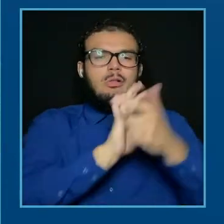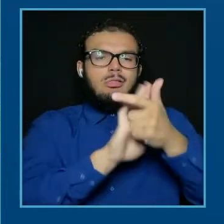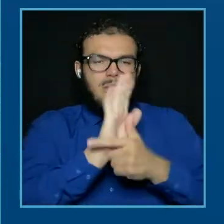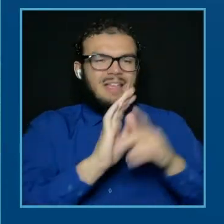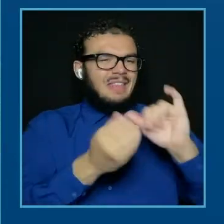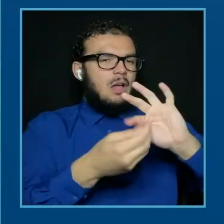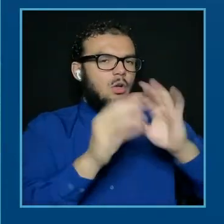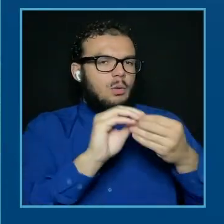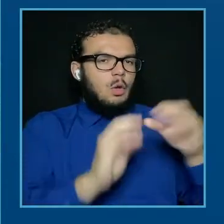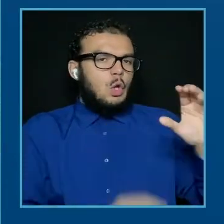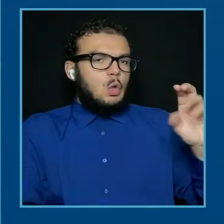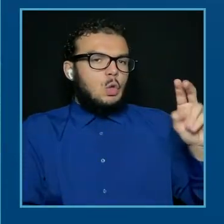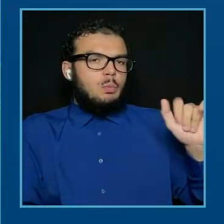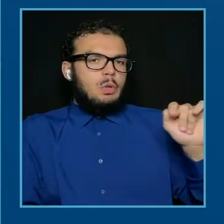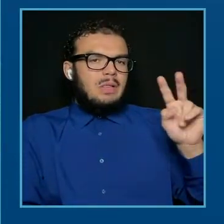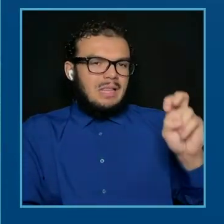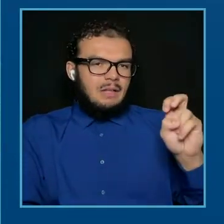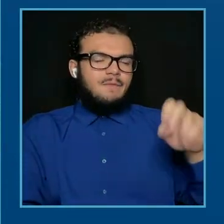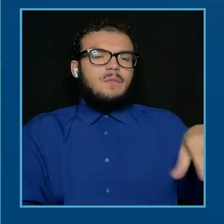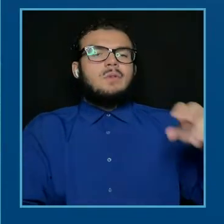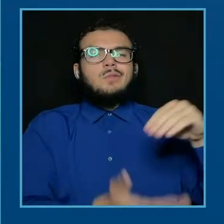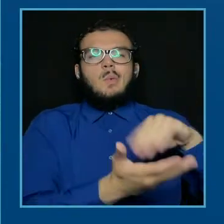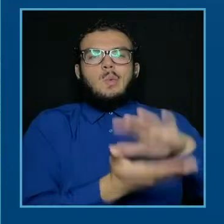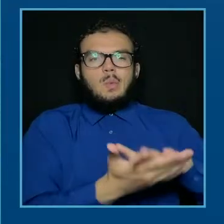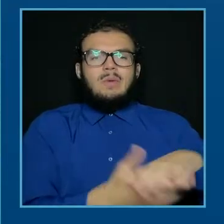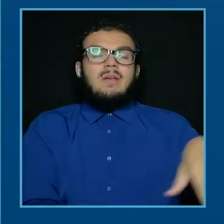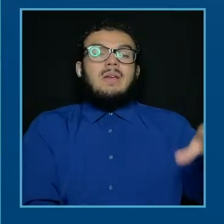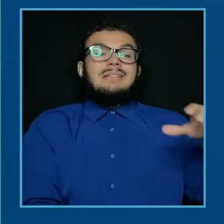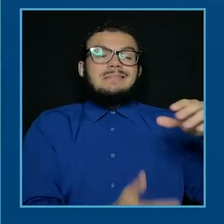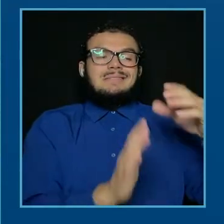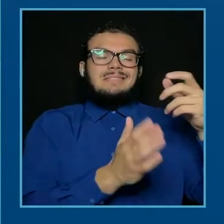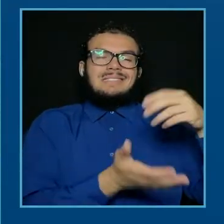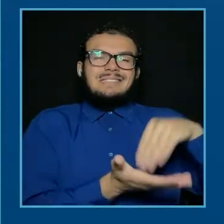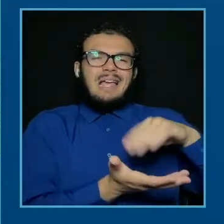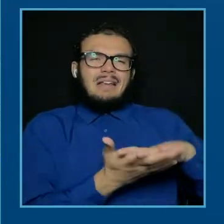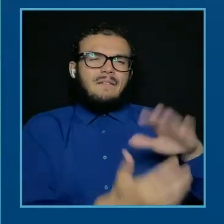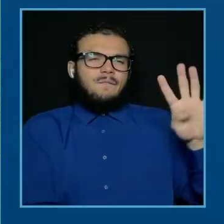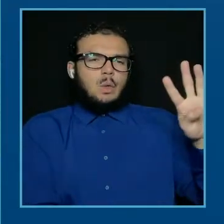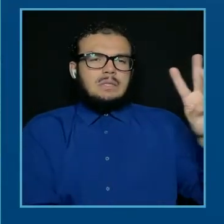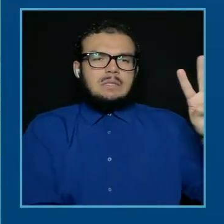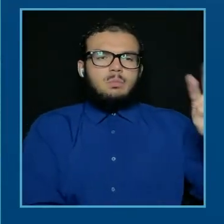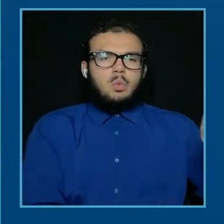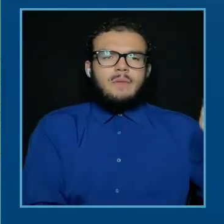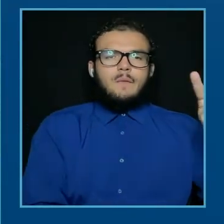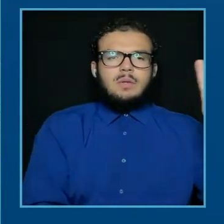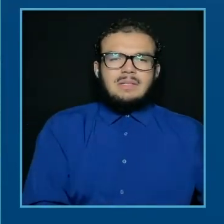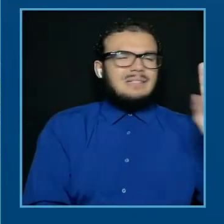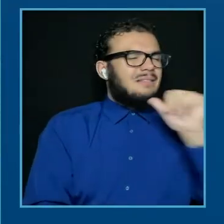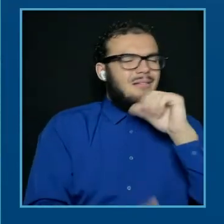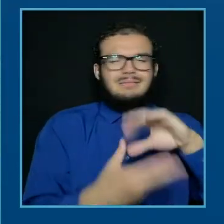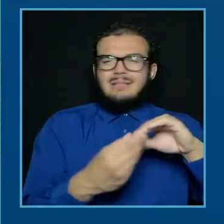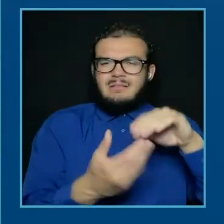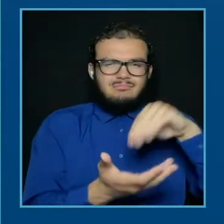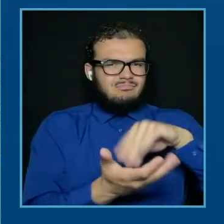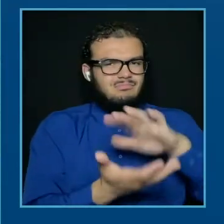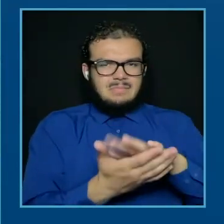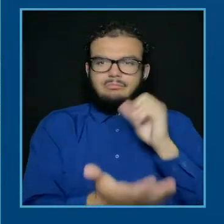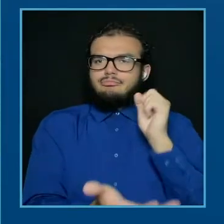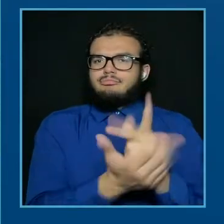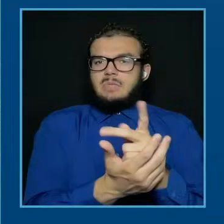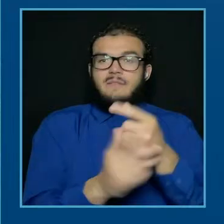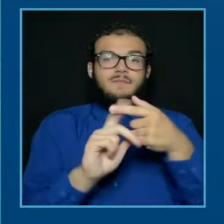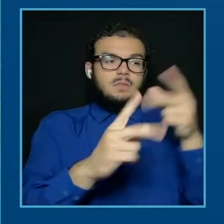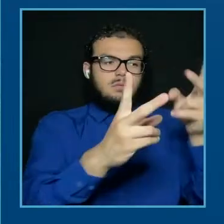voting, which was cited in 4648, is. But the bylaws don't authorize. They don't say anywhere that you can take the votes from two